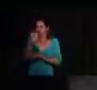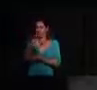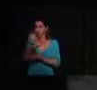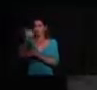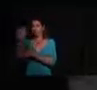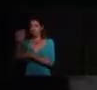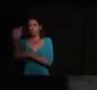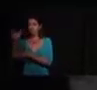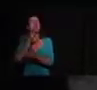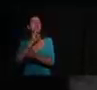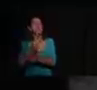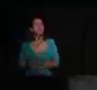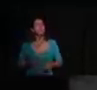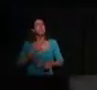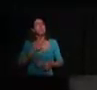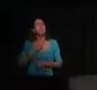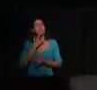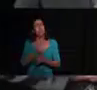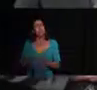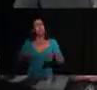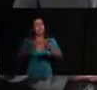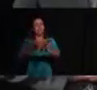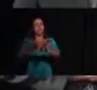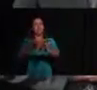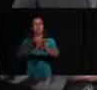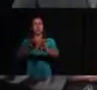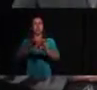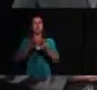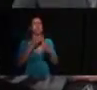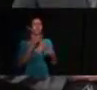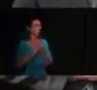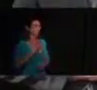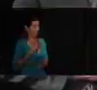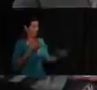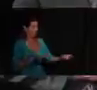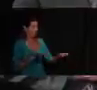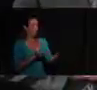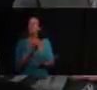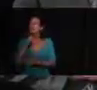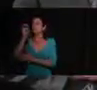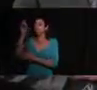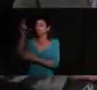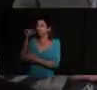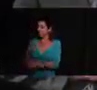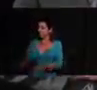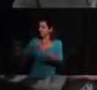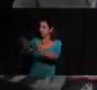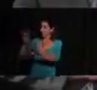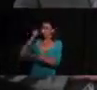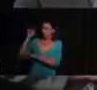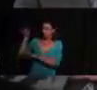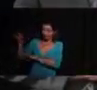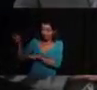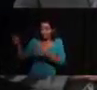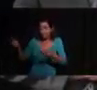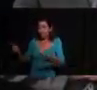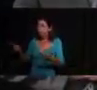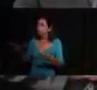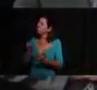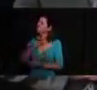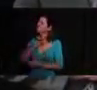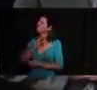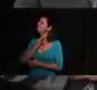us. Oh, I'm glad to be here. Excellent. Now, obviously education is important to you, and I just